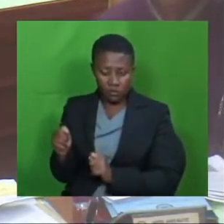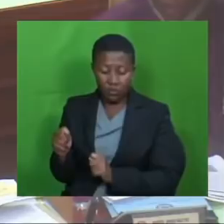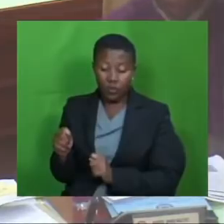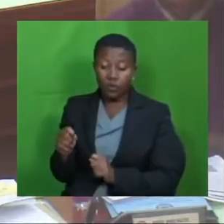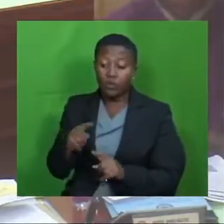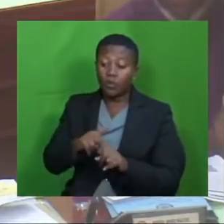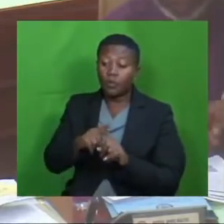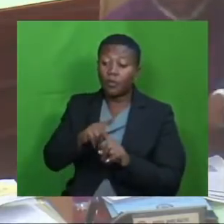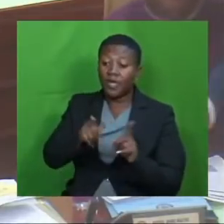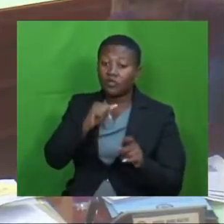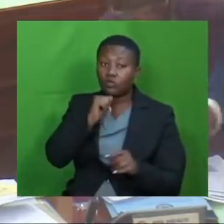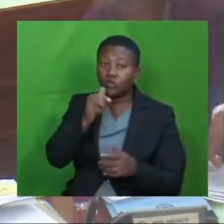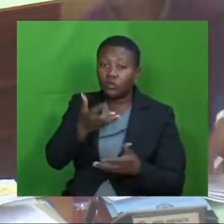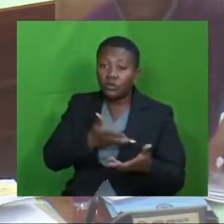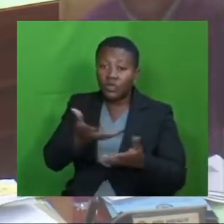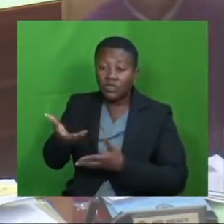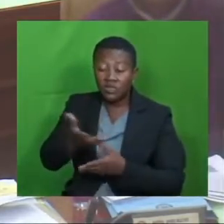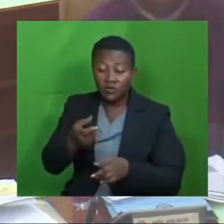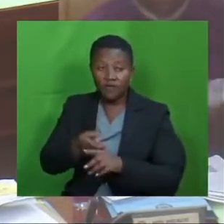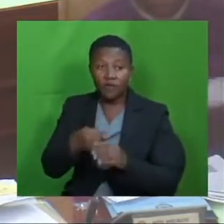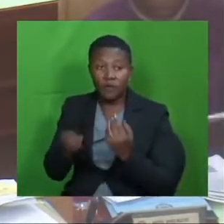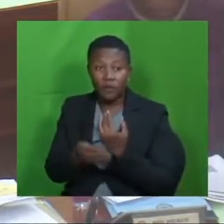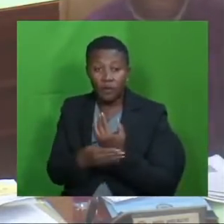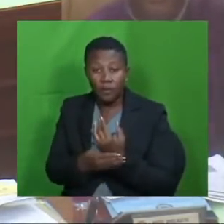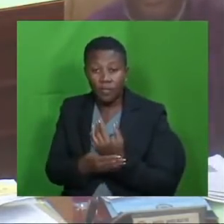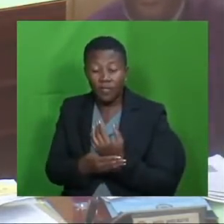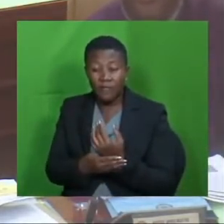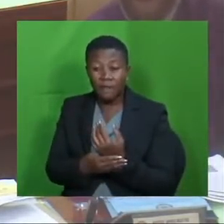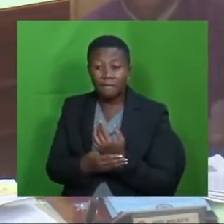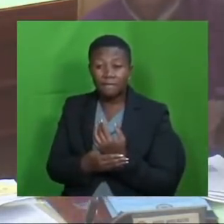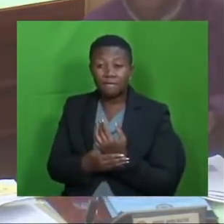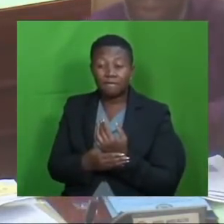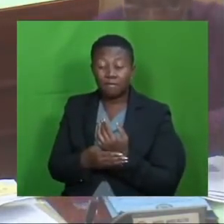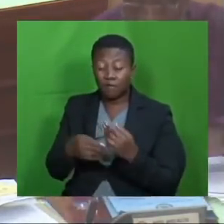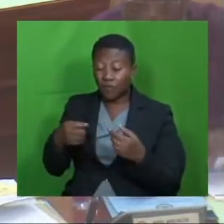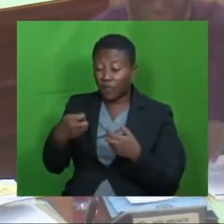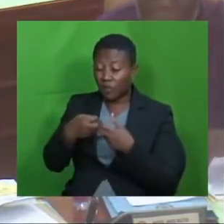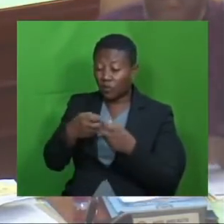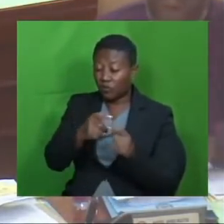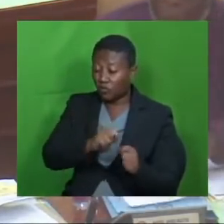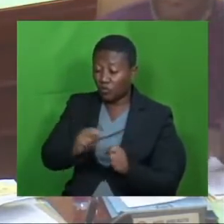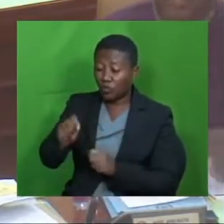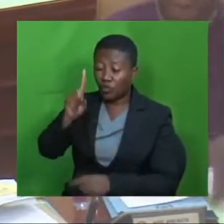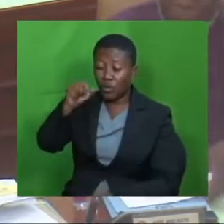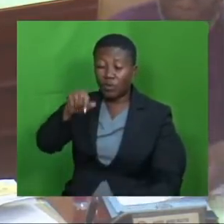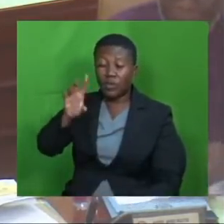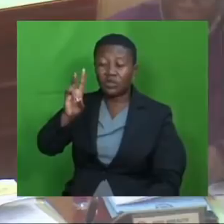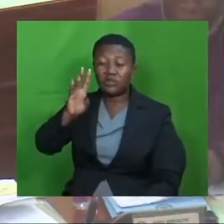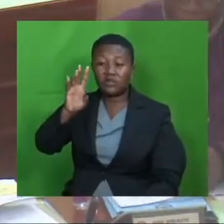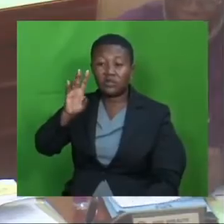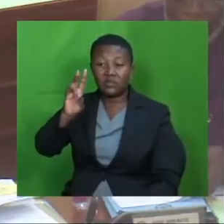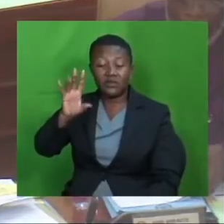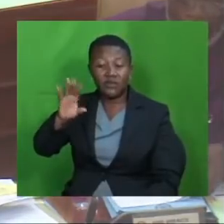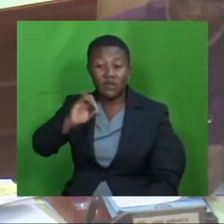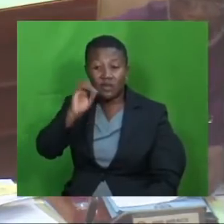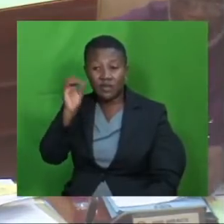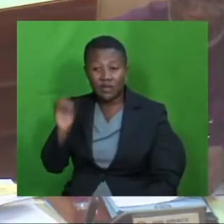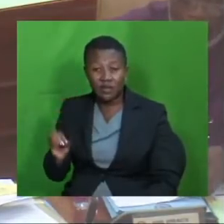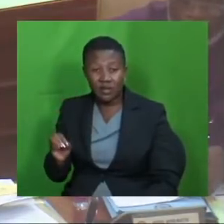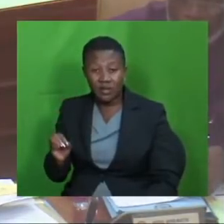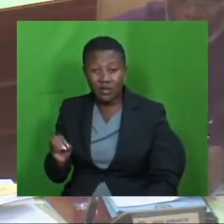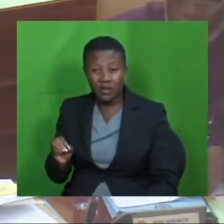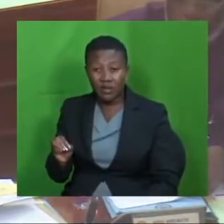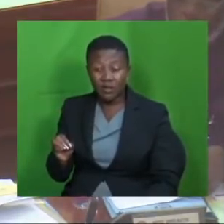what the Minister of Finance is introducing of an electronic transfer levy of 1.75% against